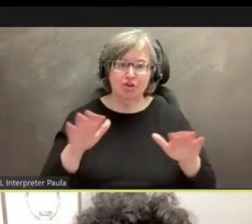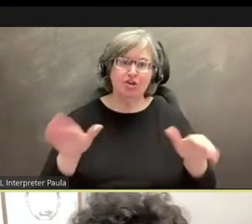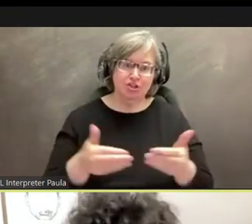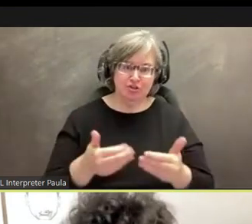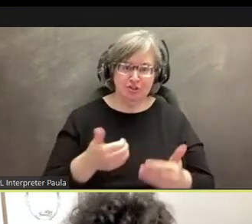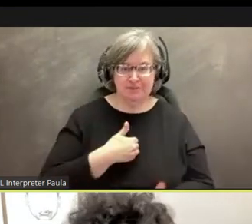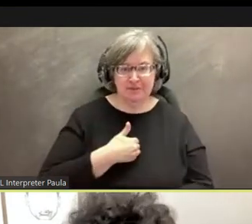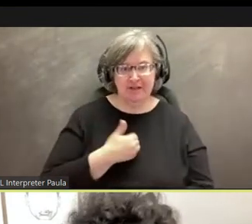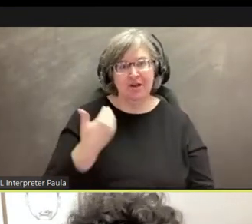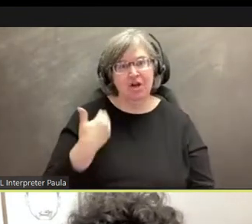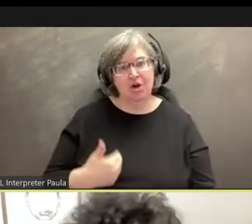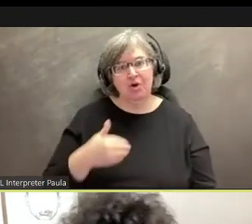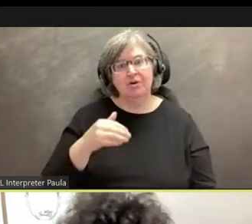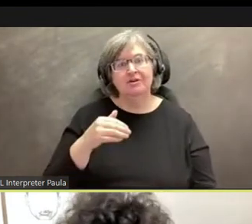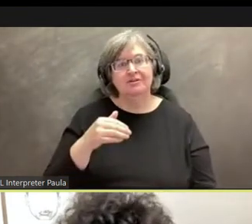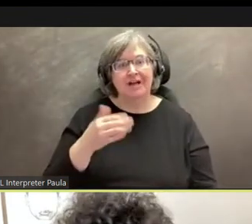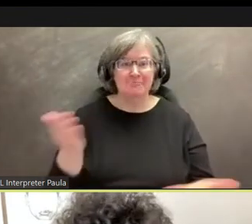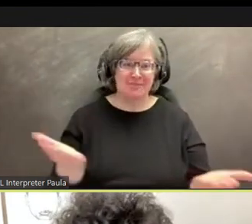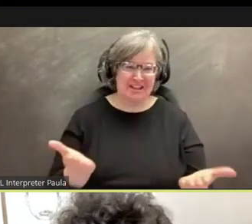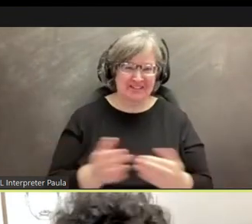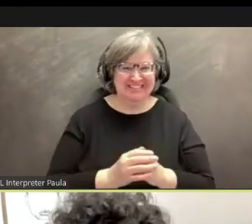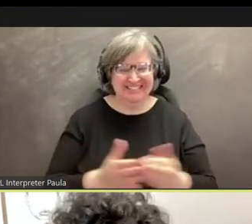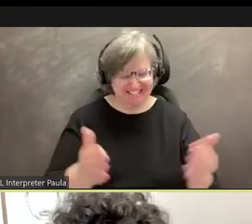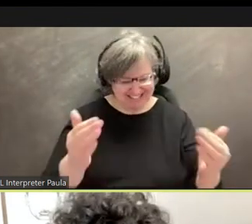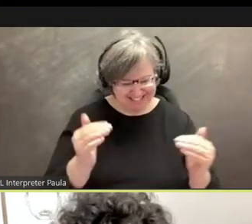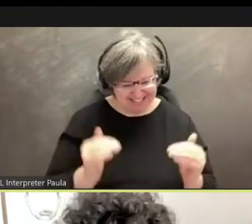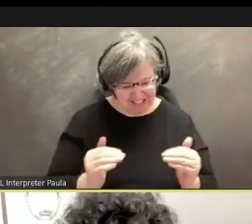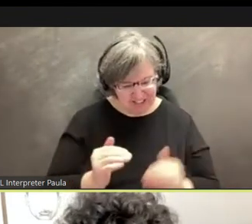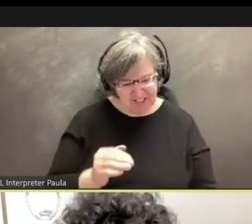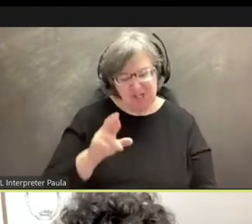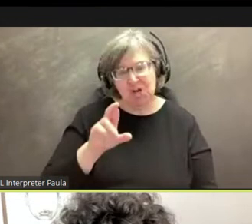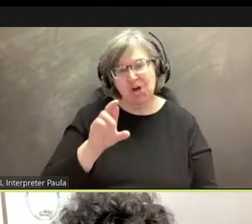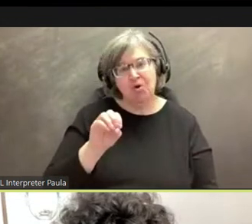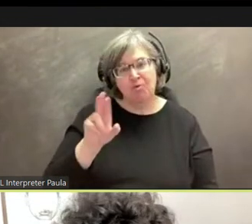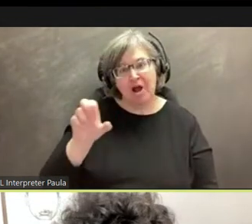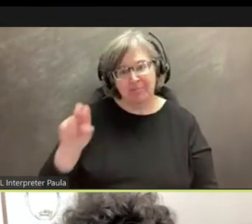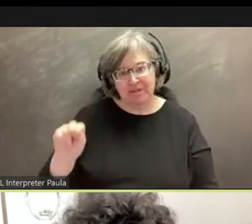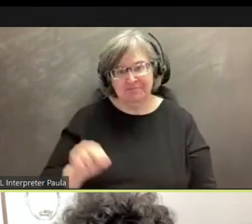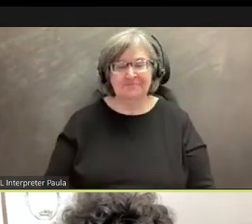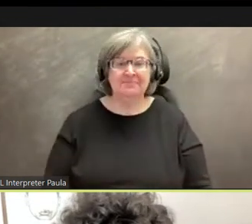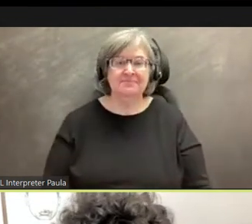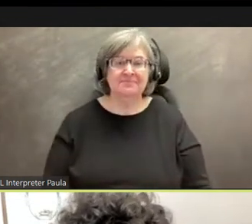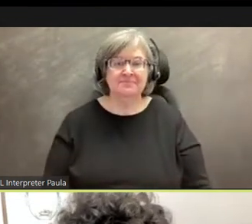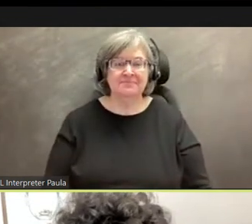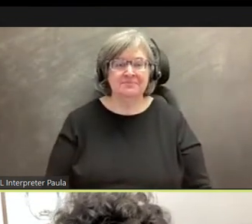introduced myself, I am present. Next on the list, we have Robin.